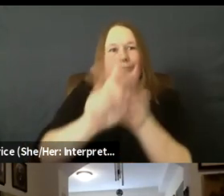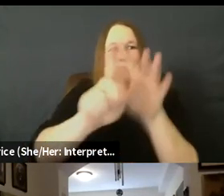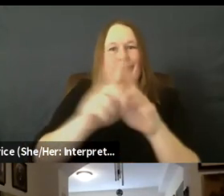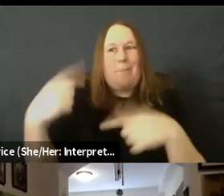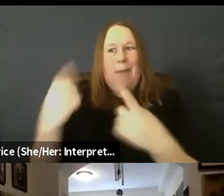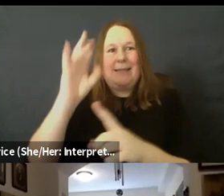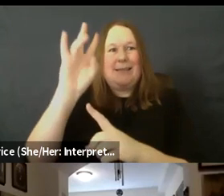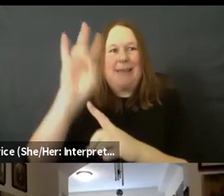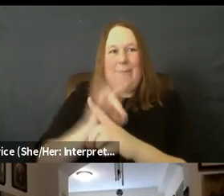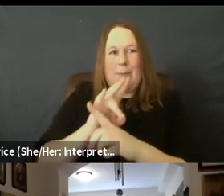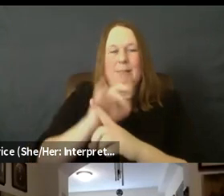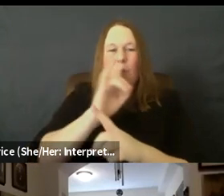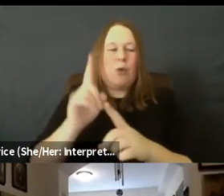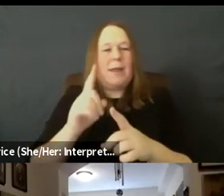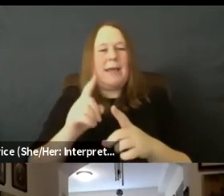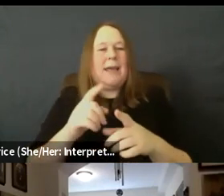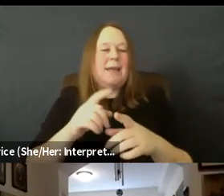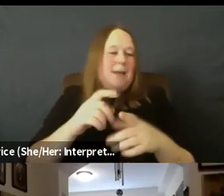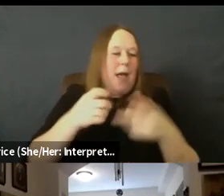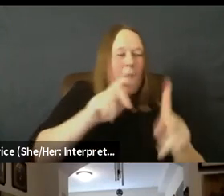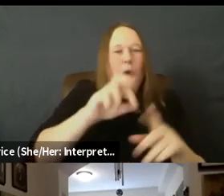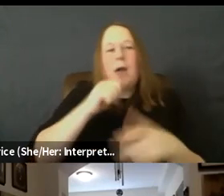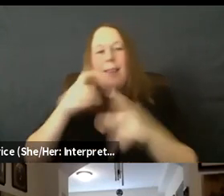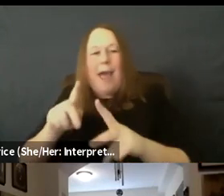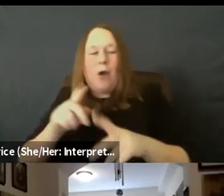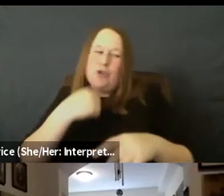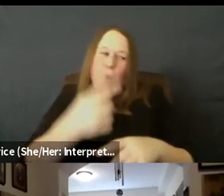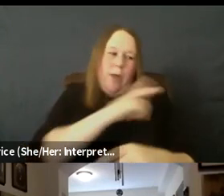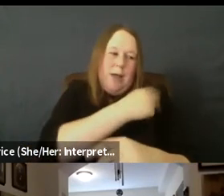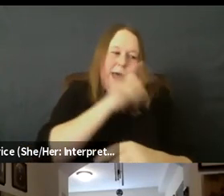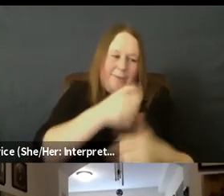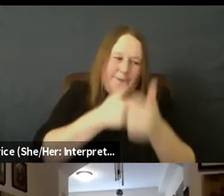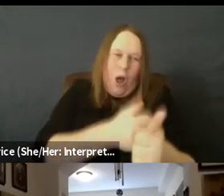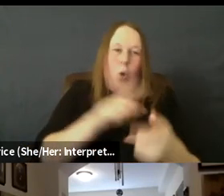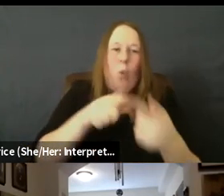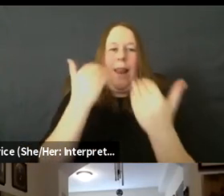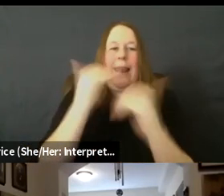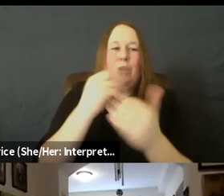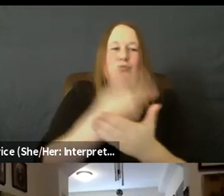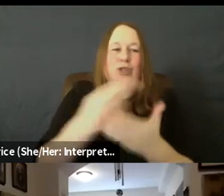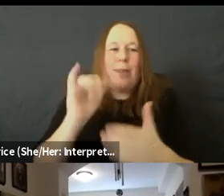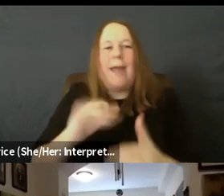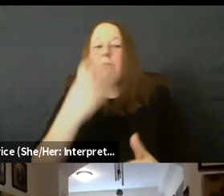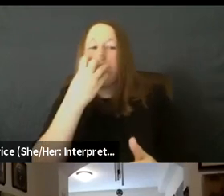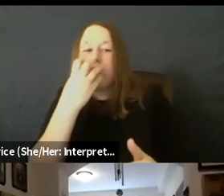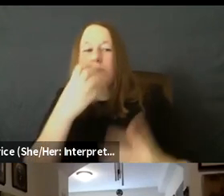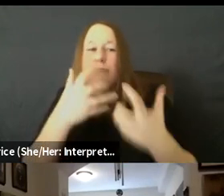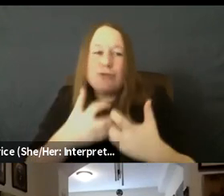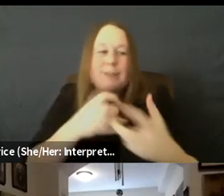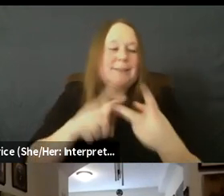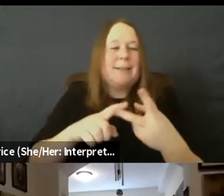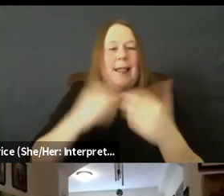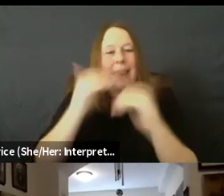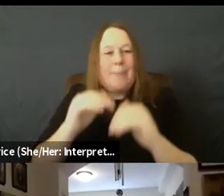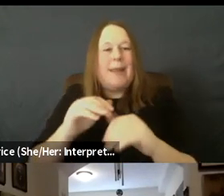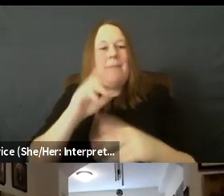7 months that dictated a procedure for hospitals to follow when there are limited resources like ventilators or limited medical